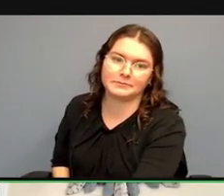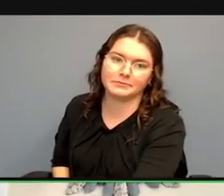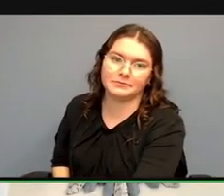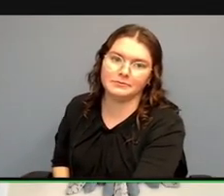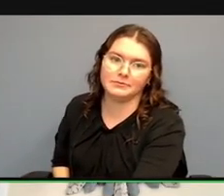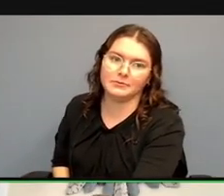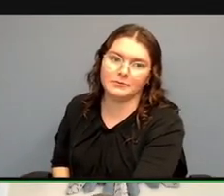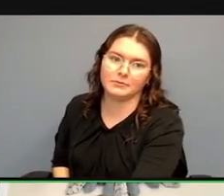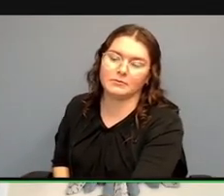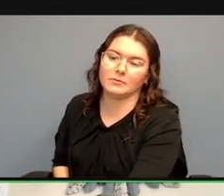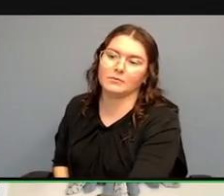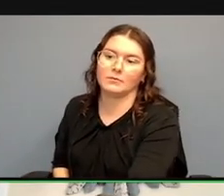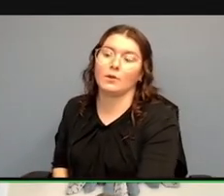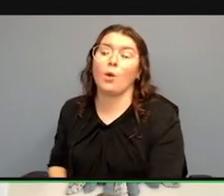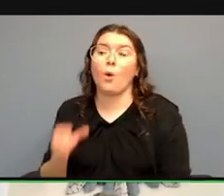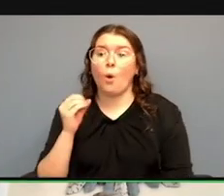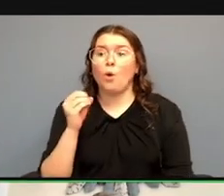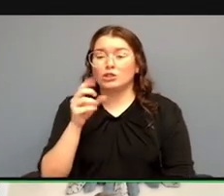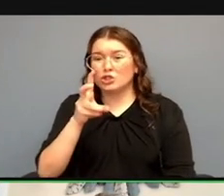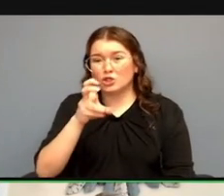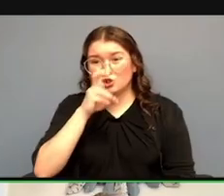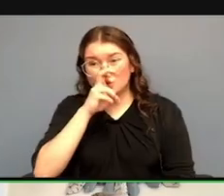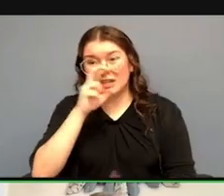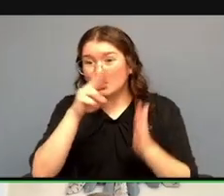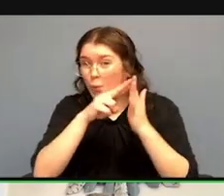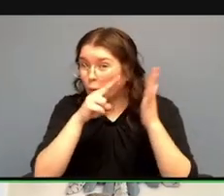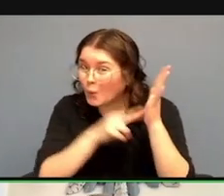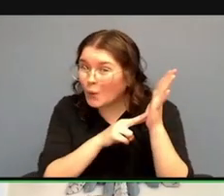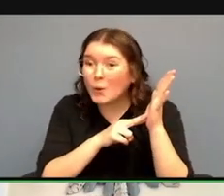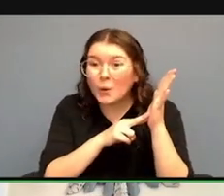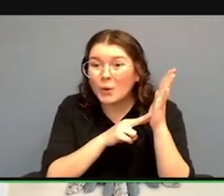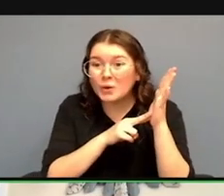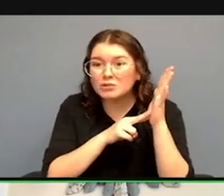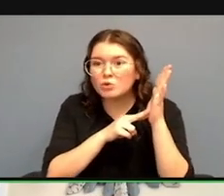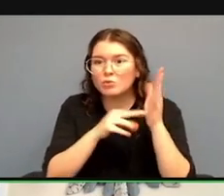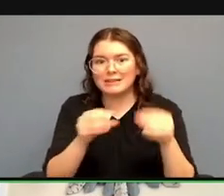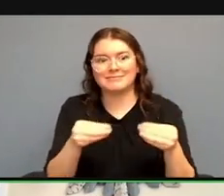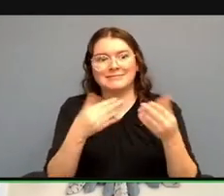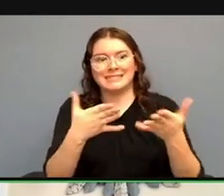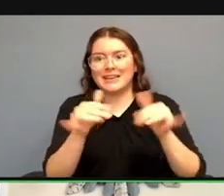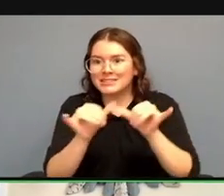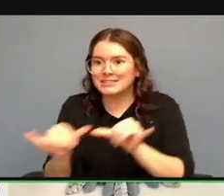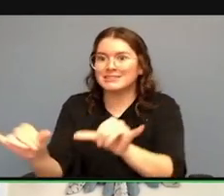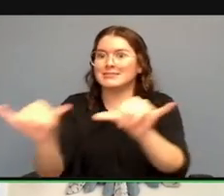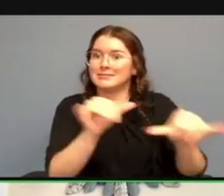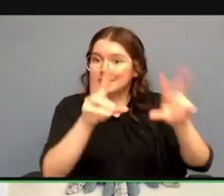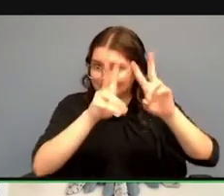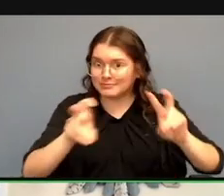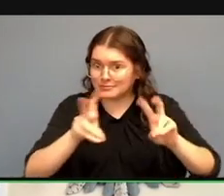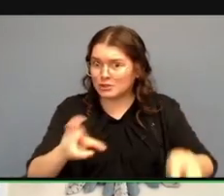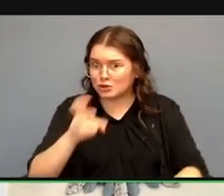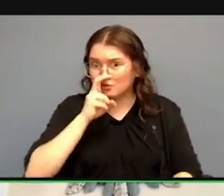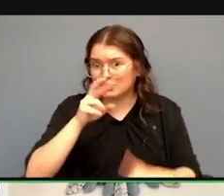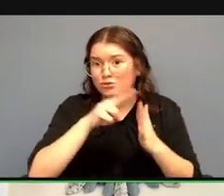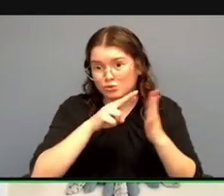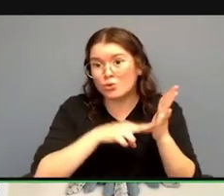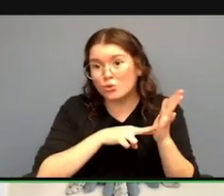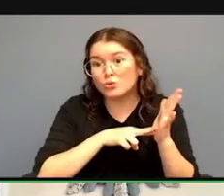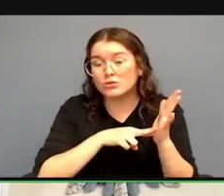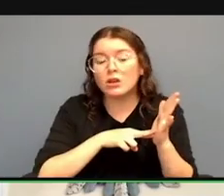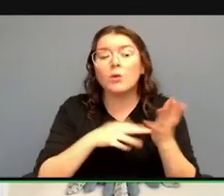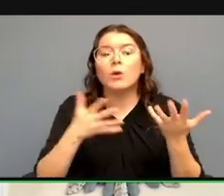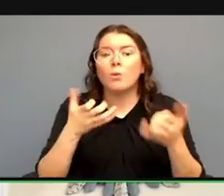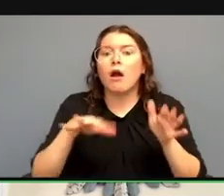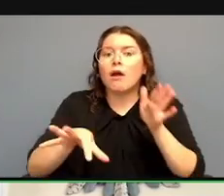So, there are strict rules and parameters when we're administering standardized assessments. We're looking to find